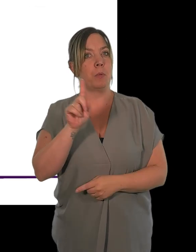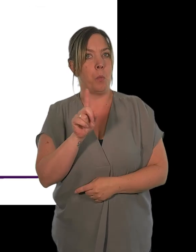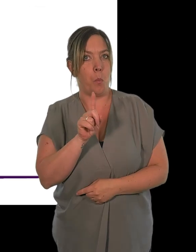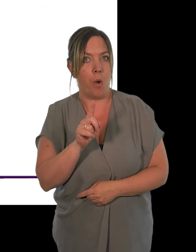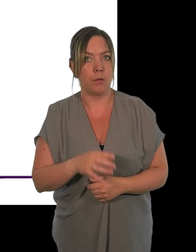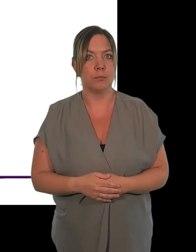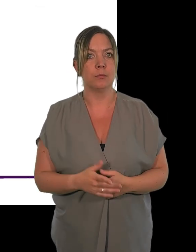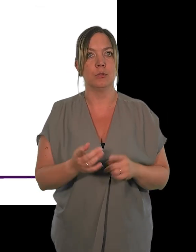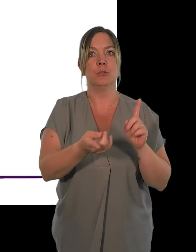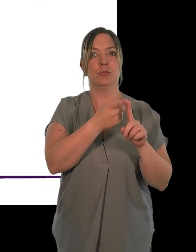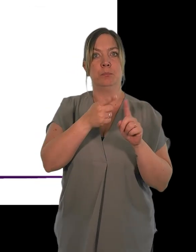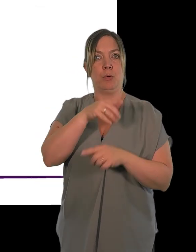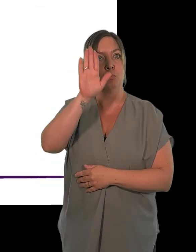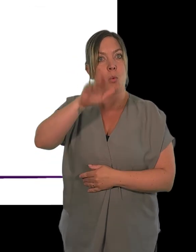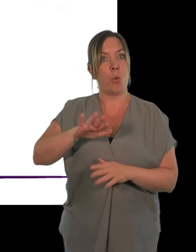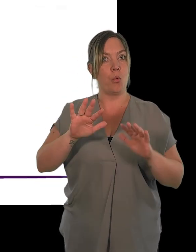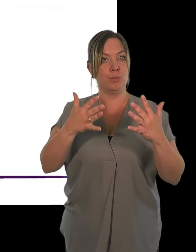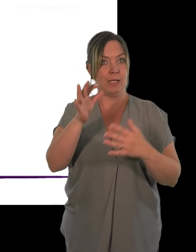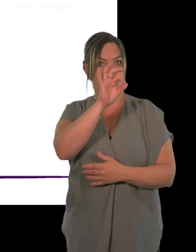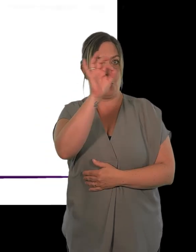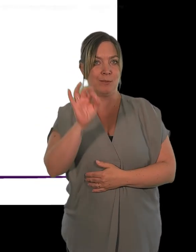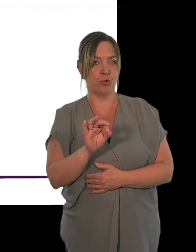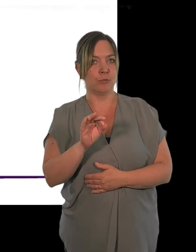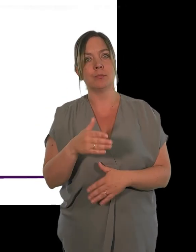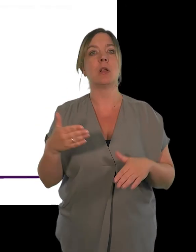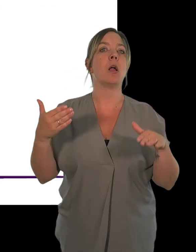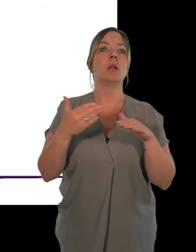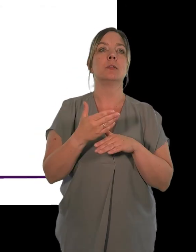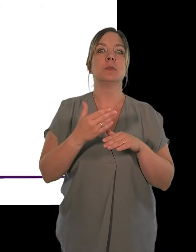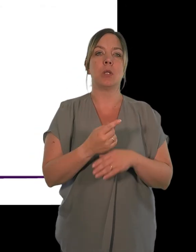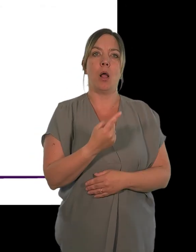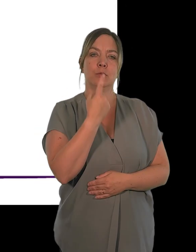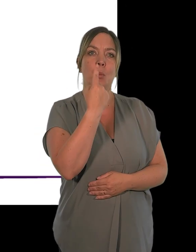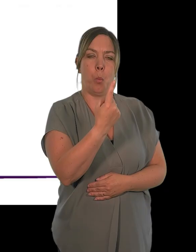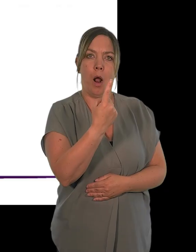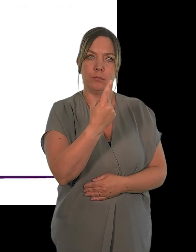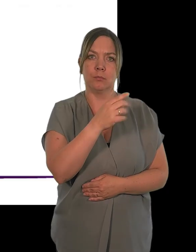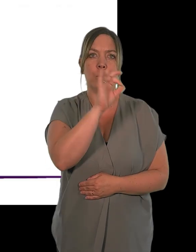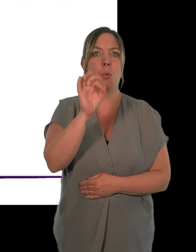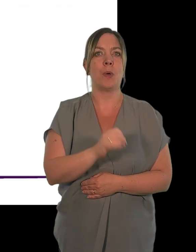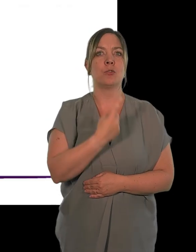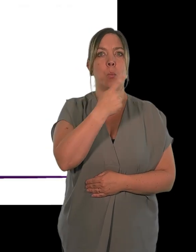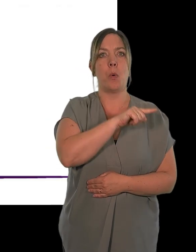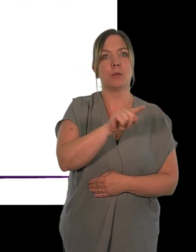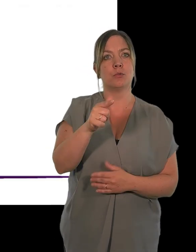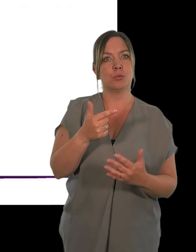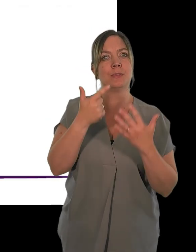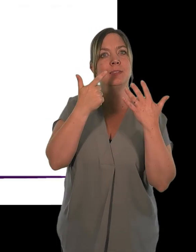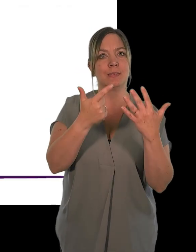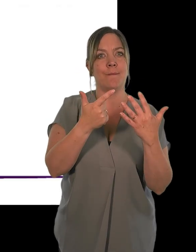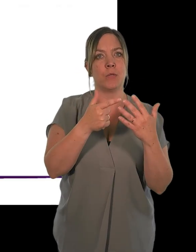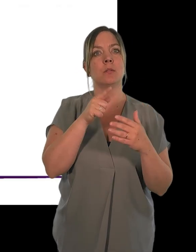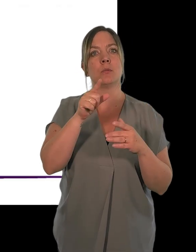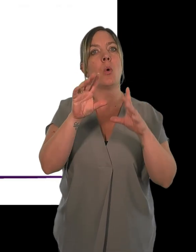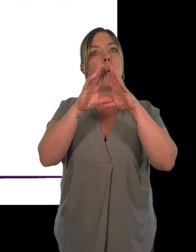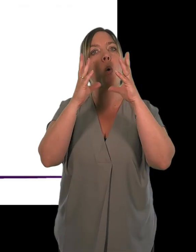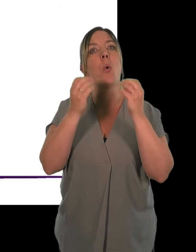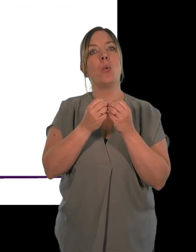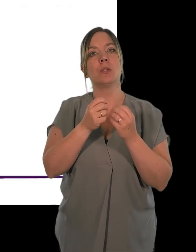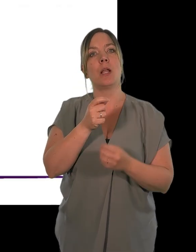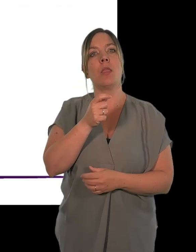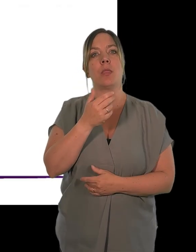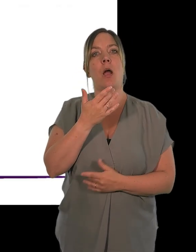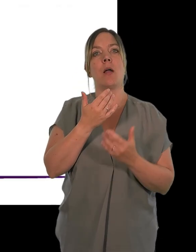questions 1 to 7, has an allocated word count of 2,900 and covers